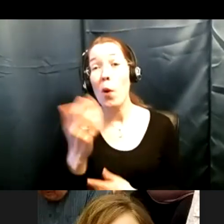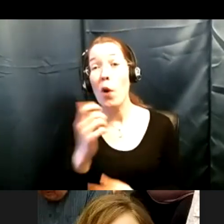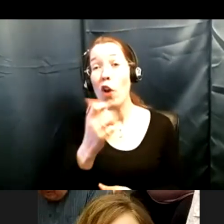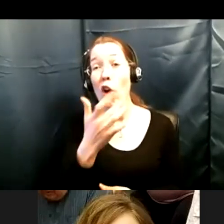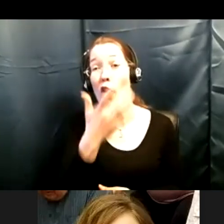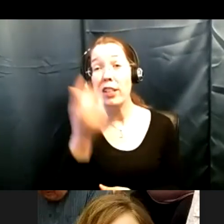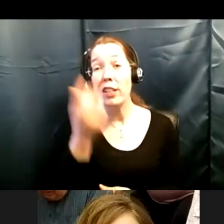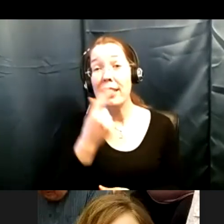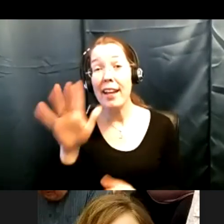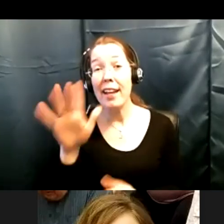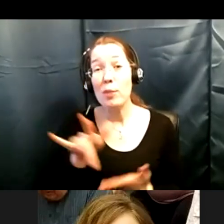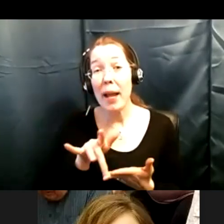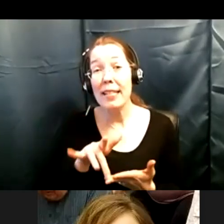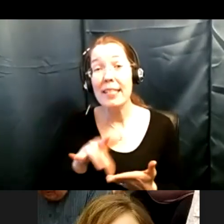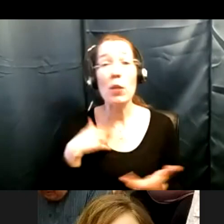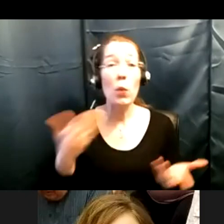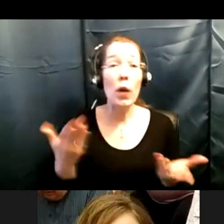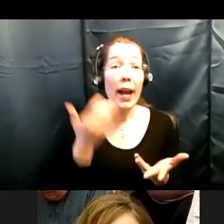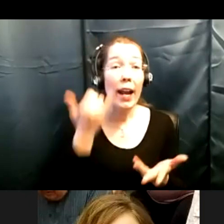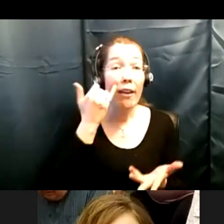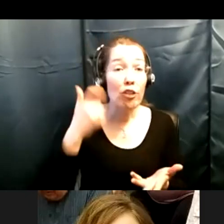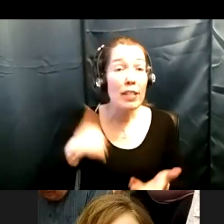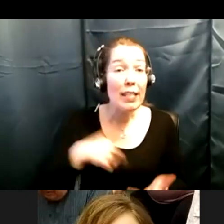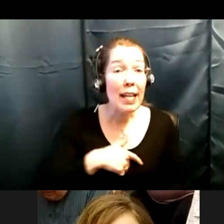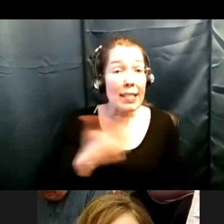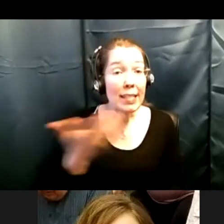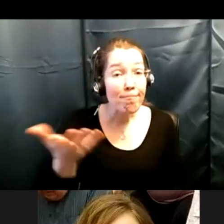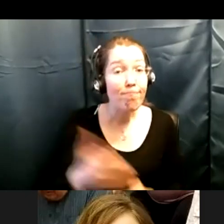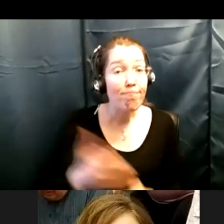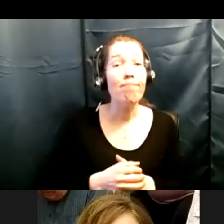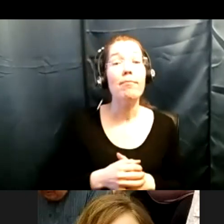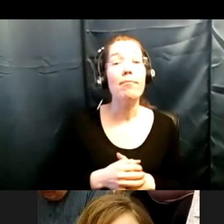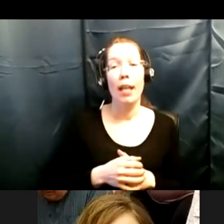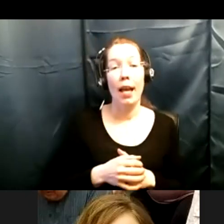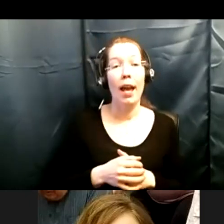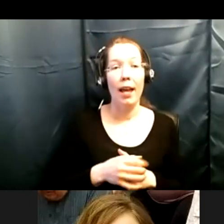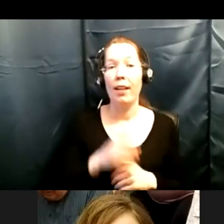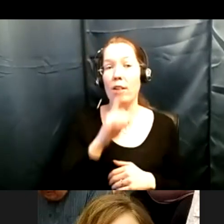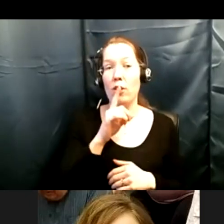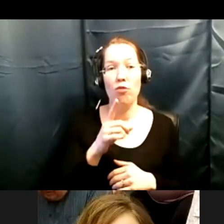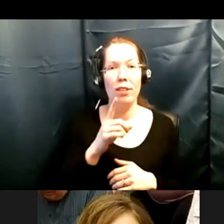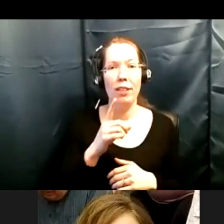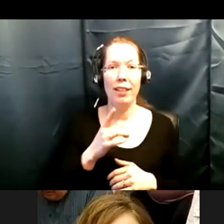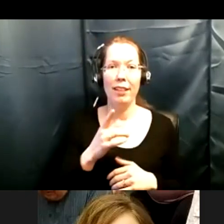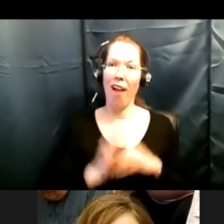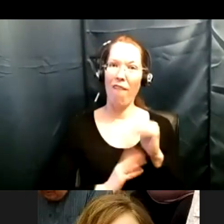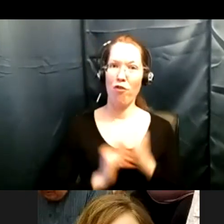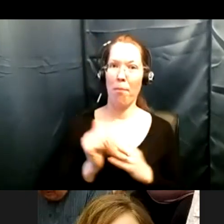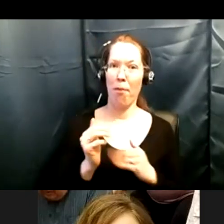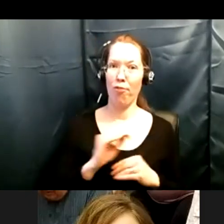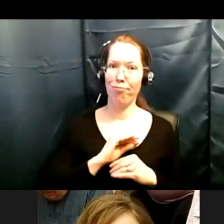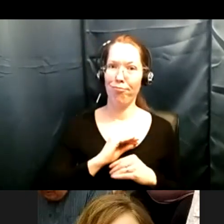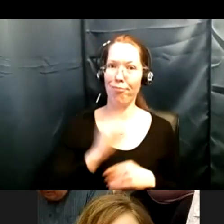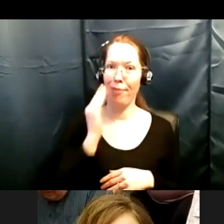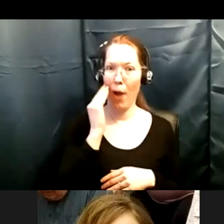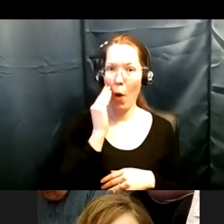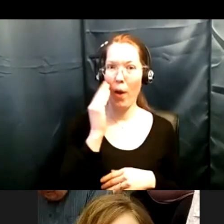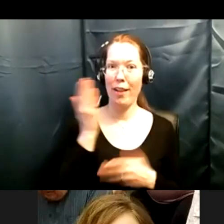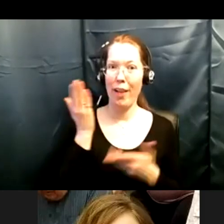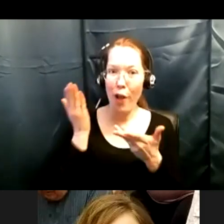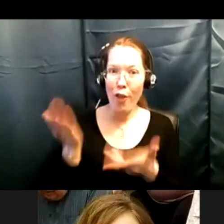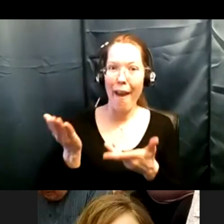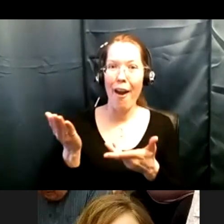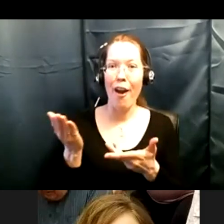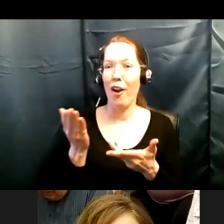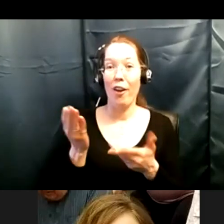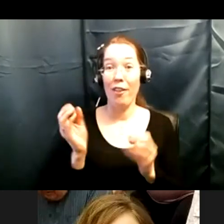your medicine. We're here if you need it." And it's really comfortable knowing that they're there. When they don't